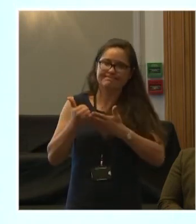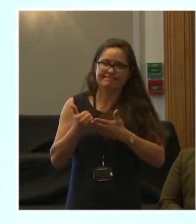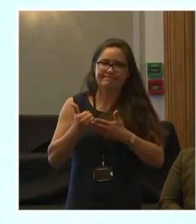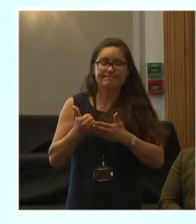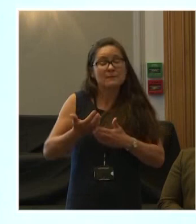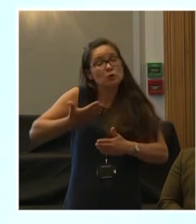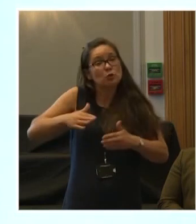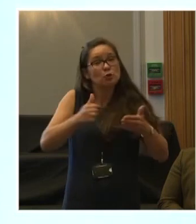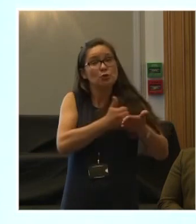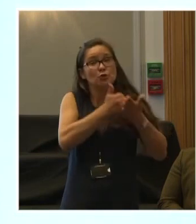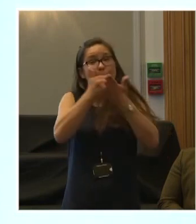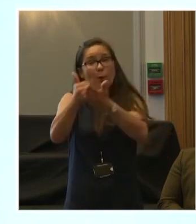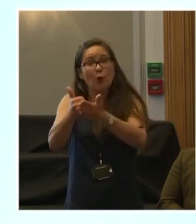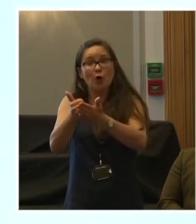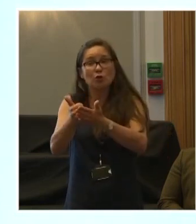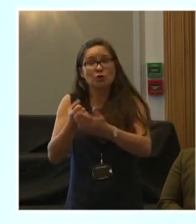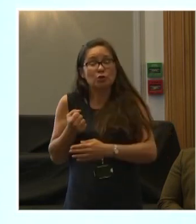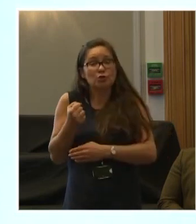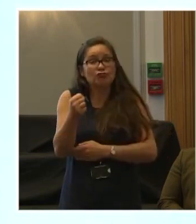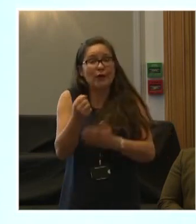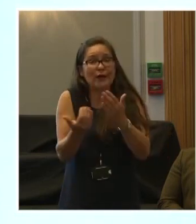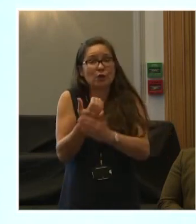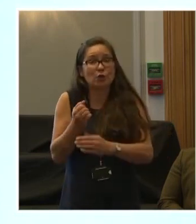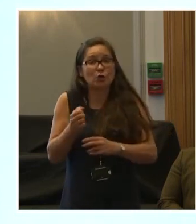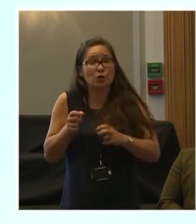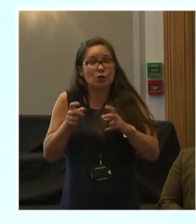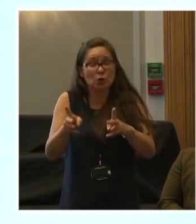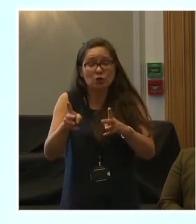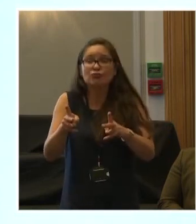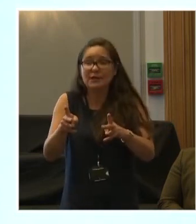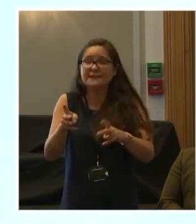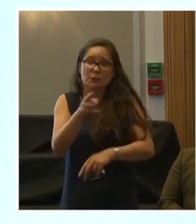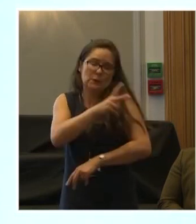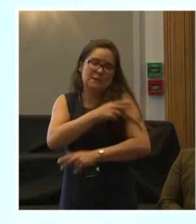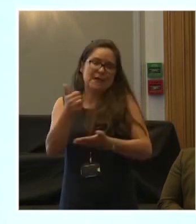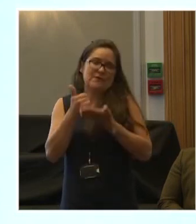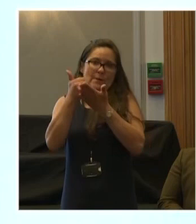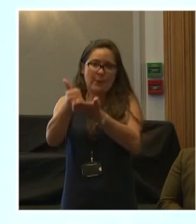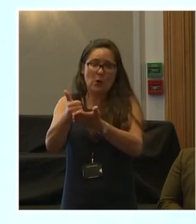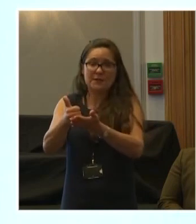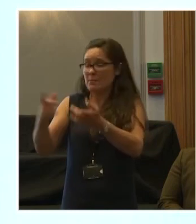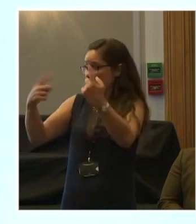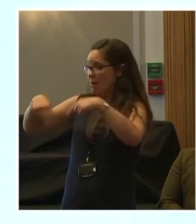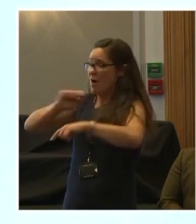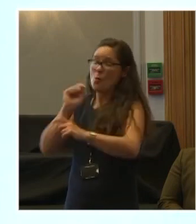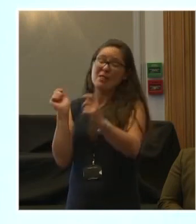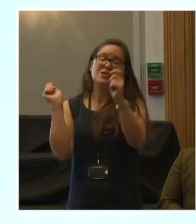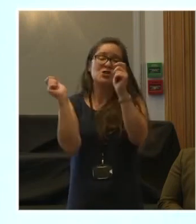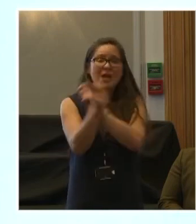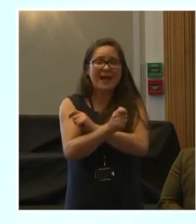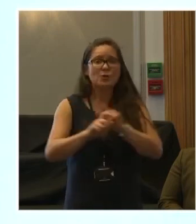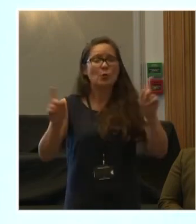the staff are here ready for you. We're going to just quickly change the setup front for our AGM, which should be starting in a couple of